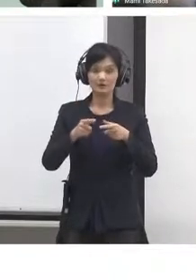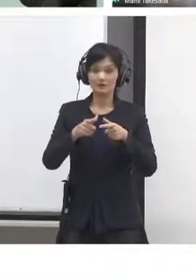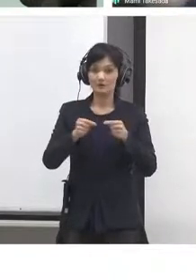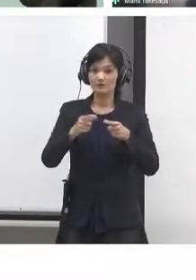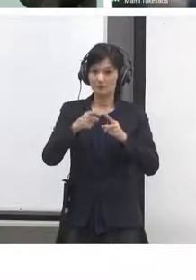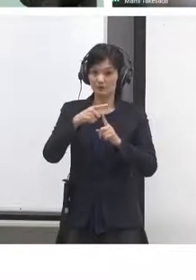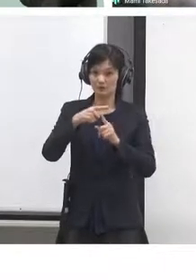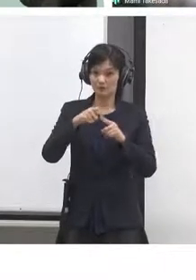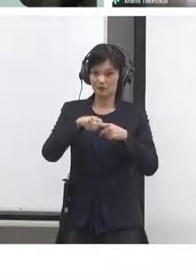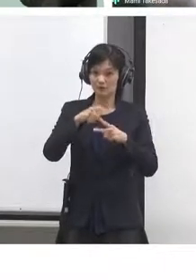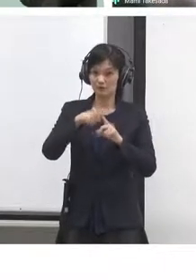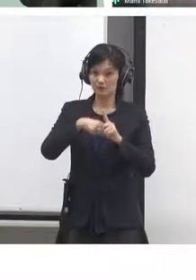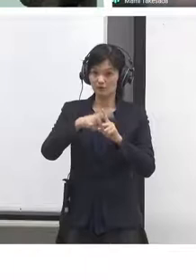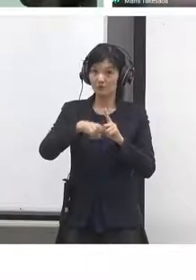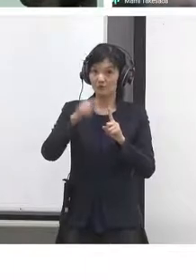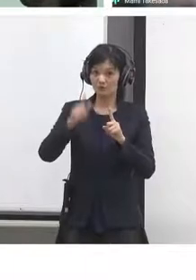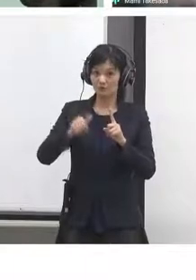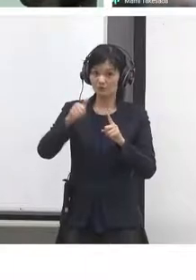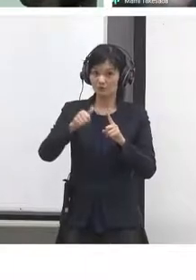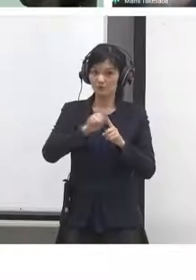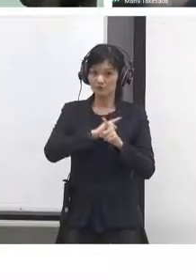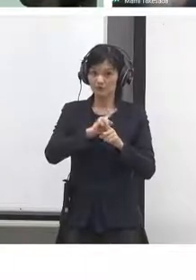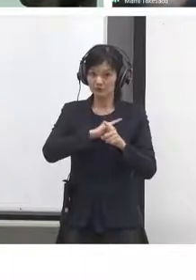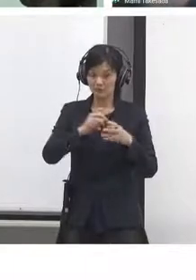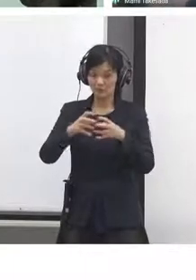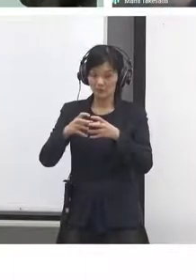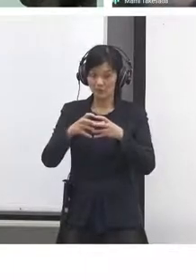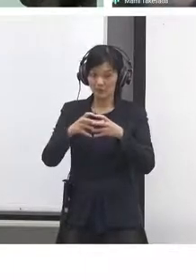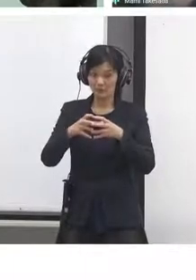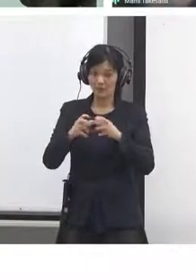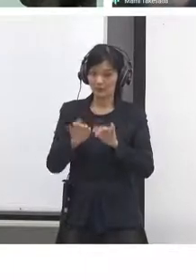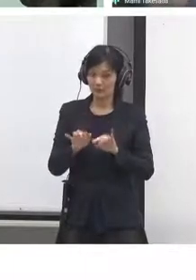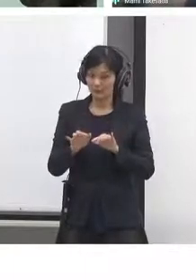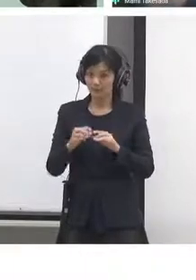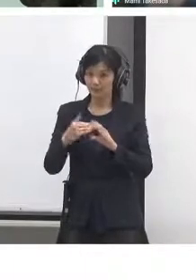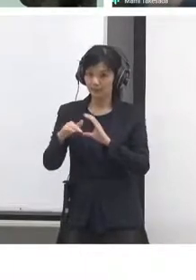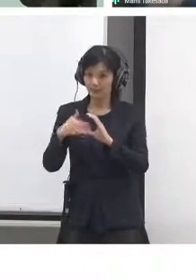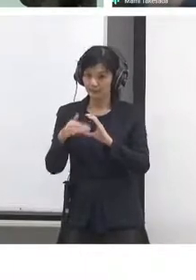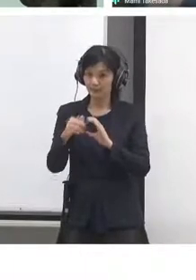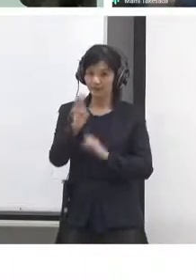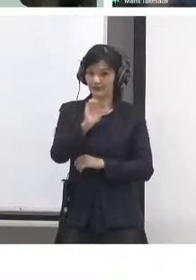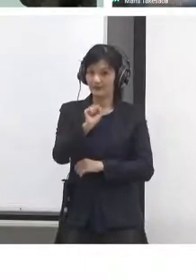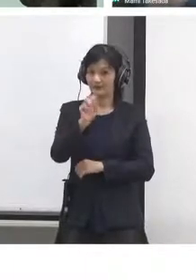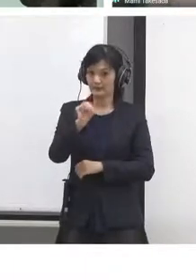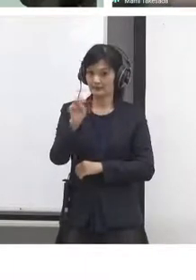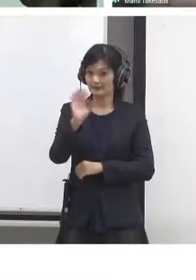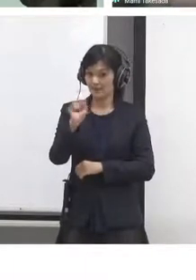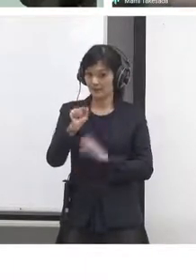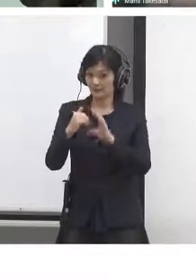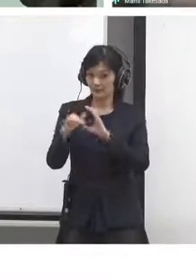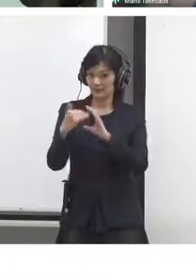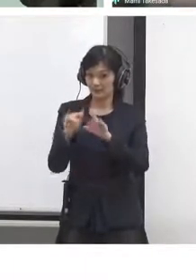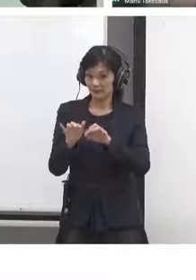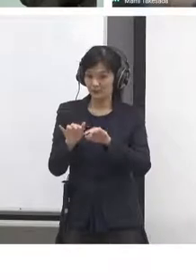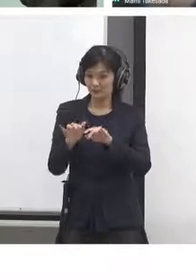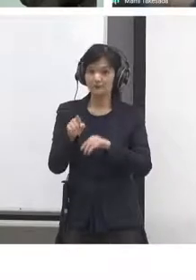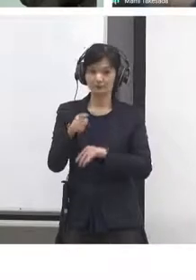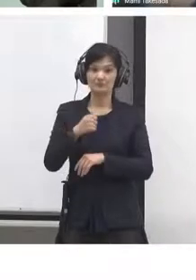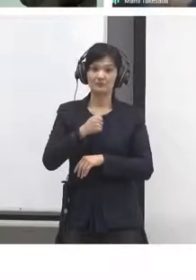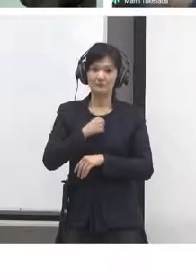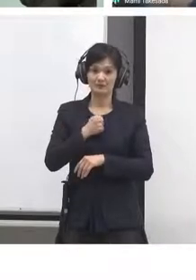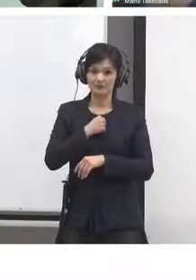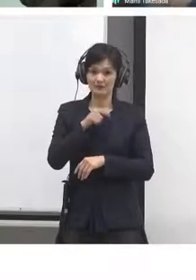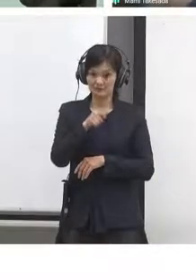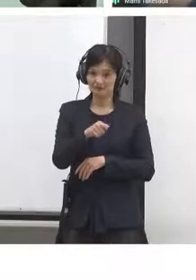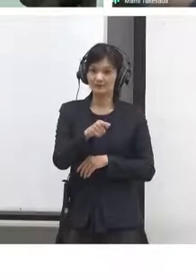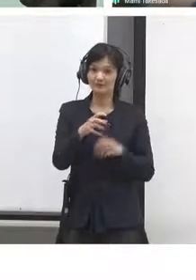use that to SNS, they knows about Code for Japan, that they came to us.